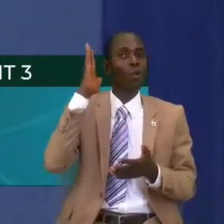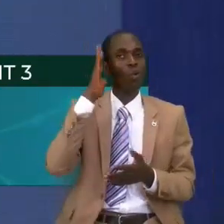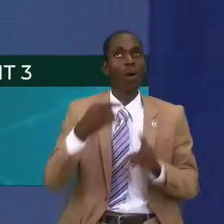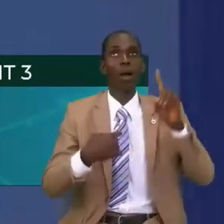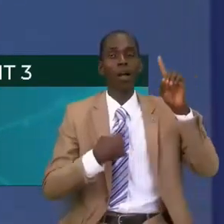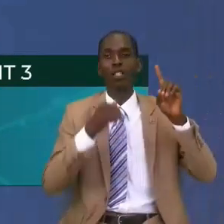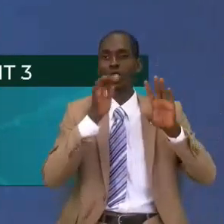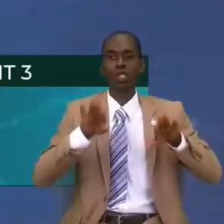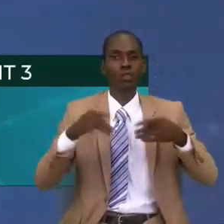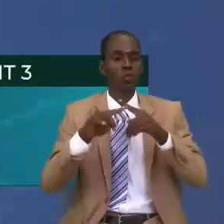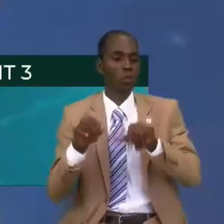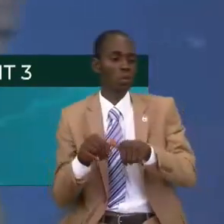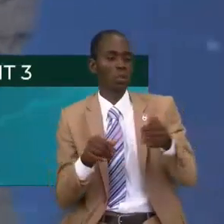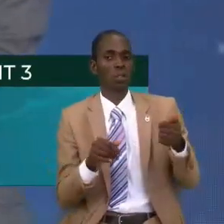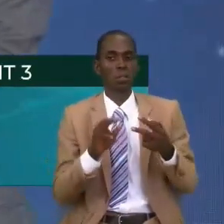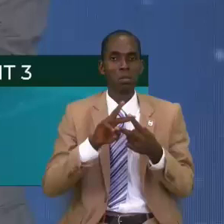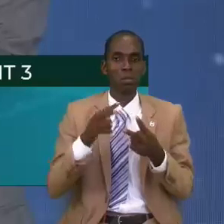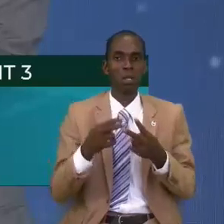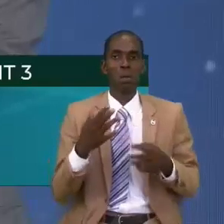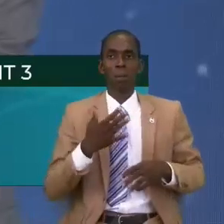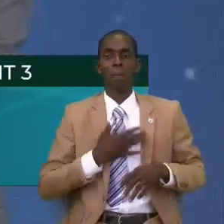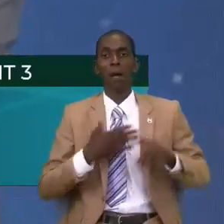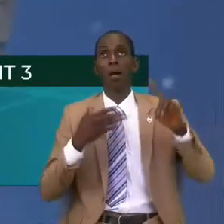to graven images. And then